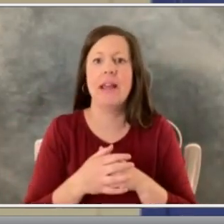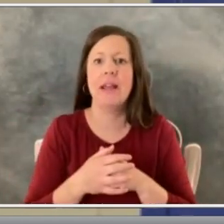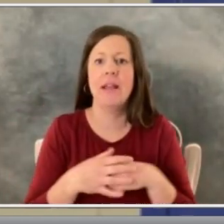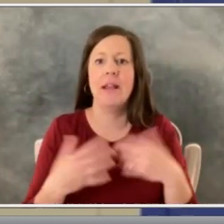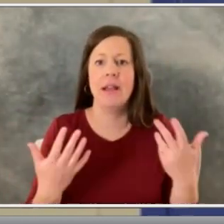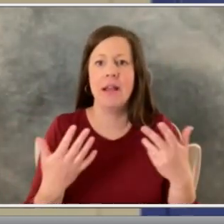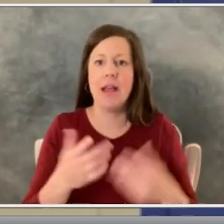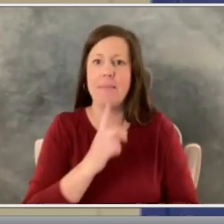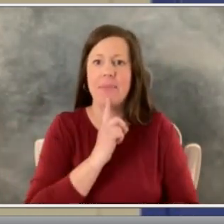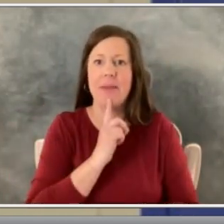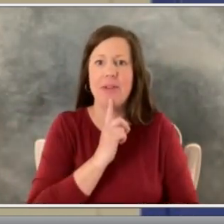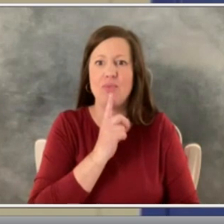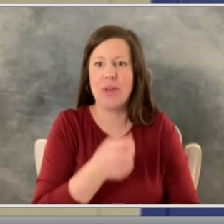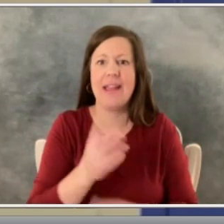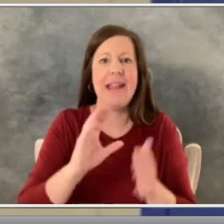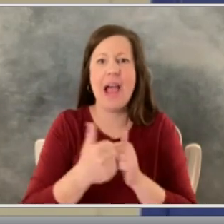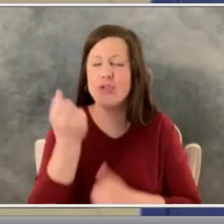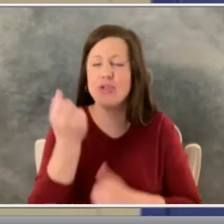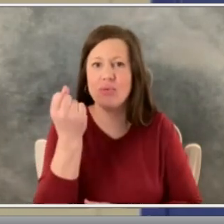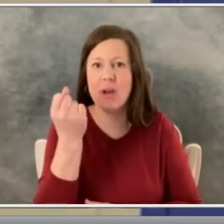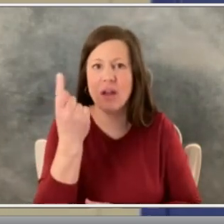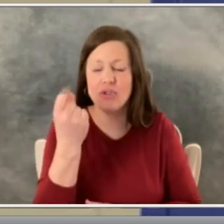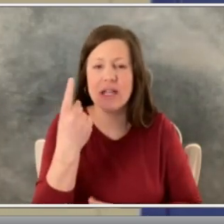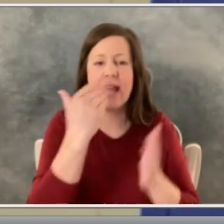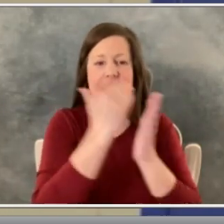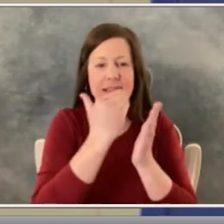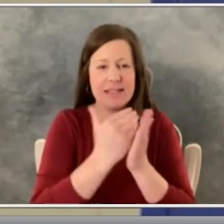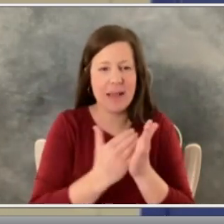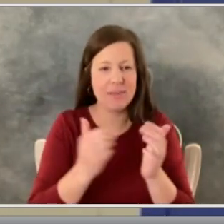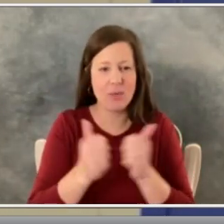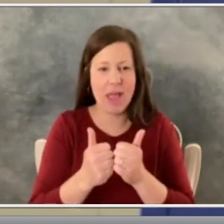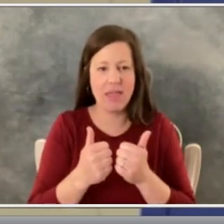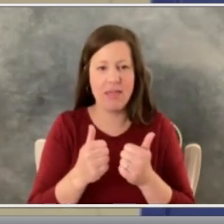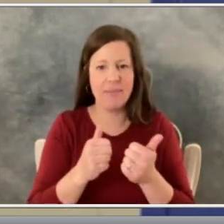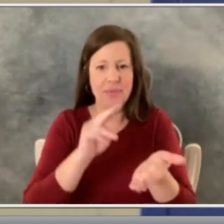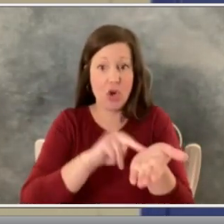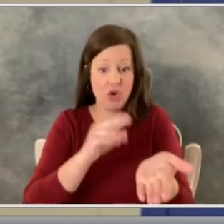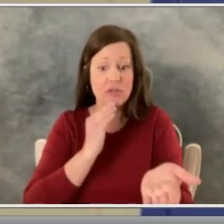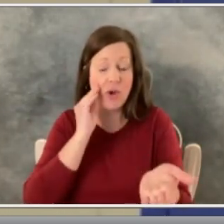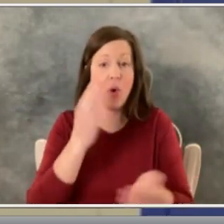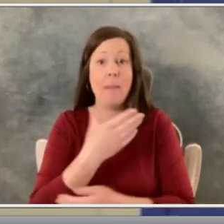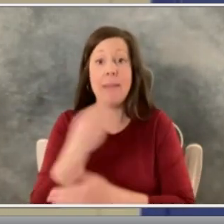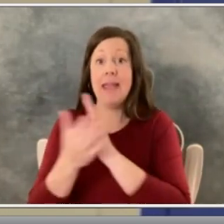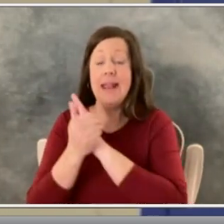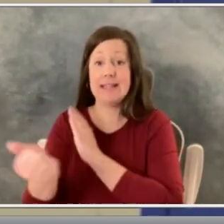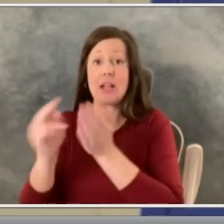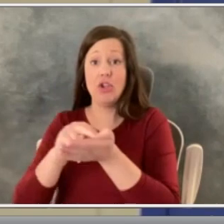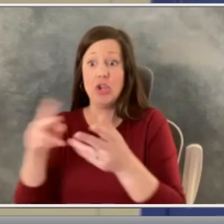understand the steps. You know, what's the difference between a nursing home and a skilled nursing